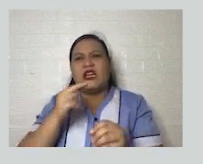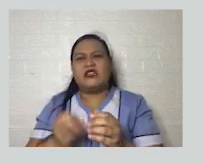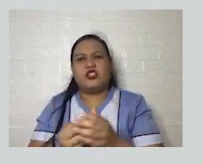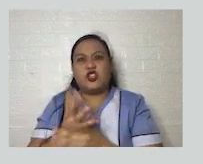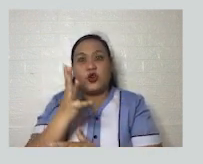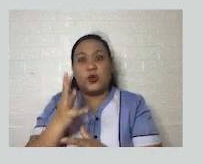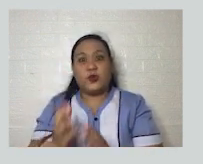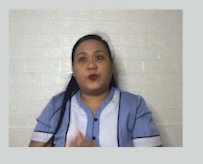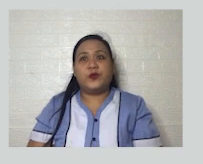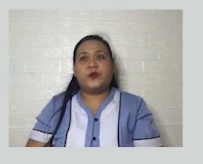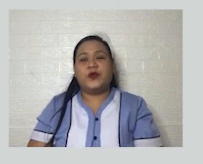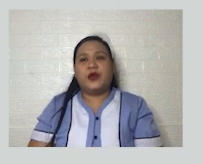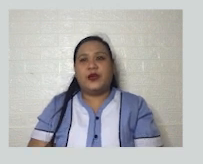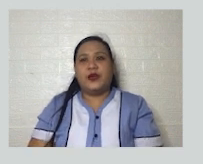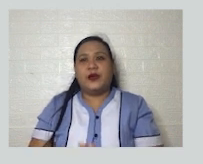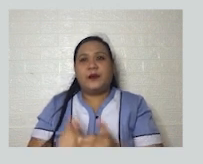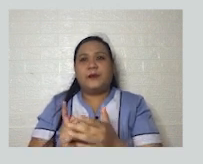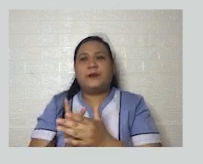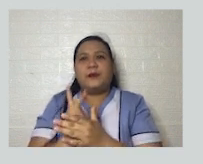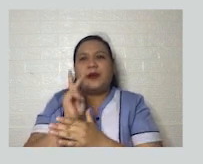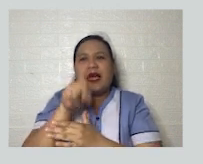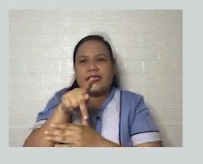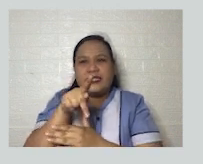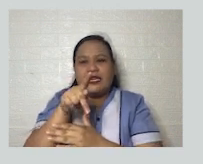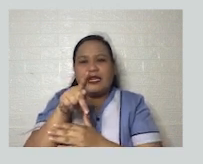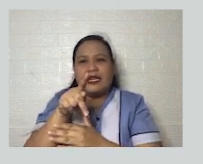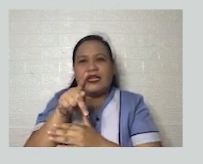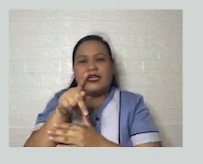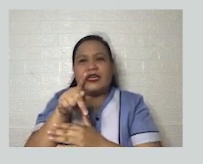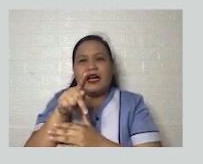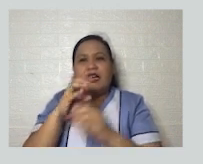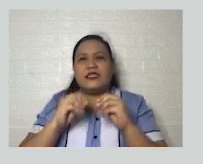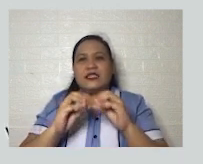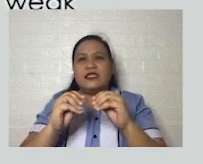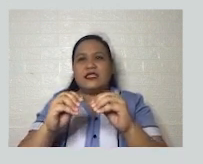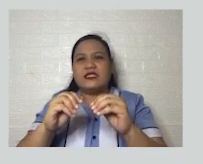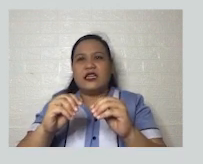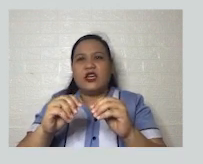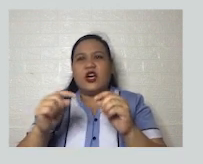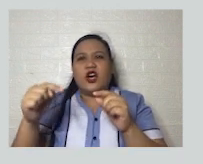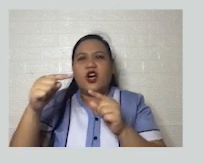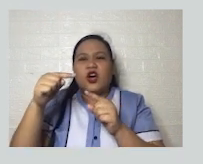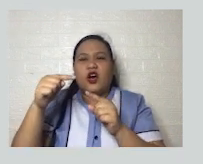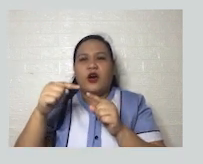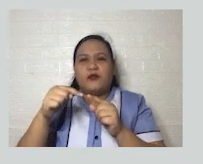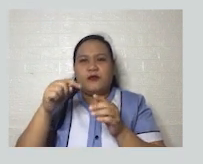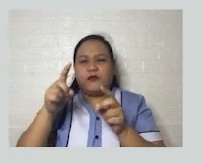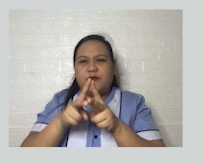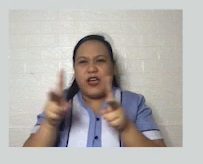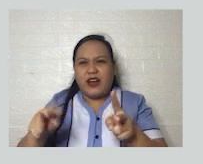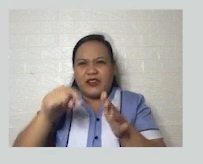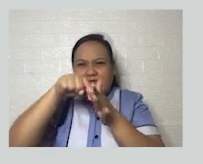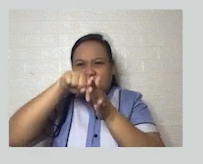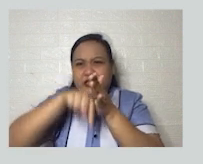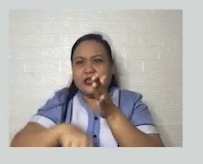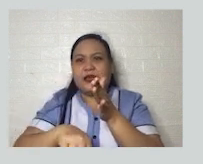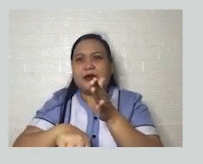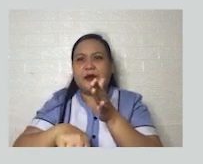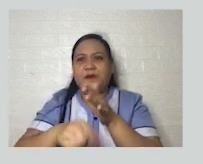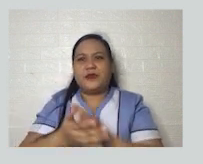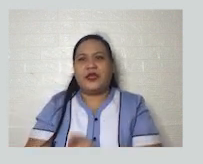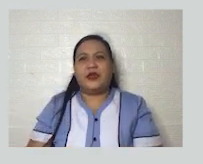Here is the explanation. Planting seeds too deep. Seeds may not sprout or the seedling sprouted this